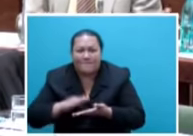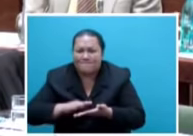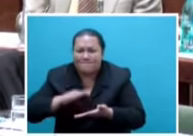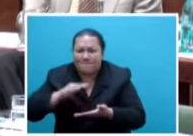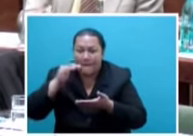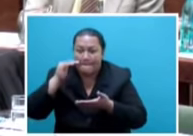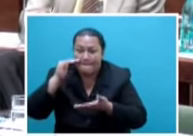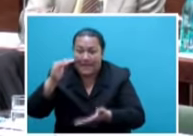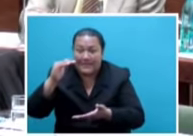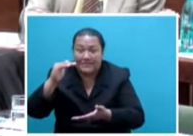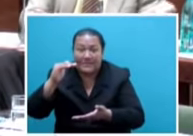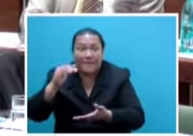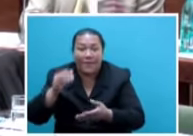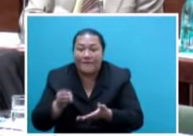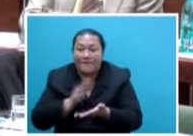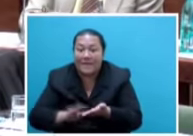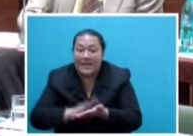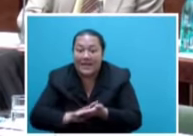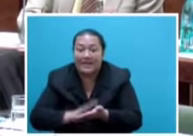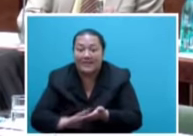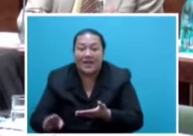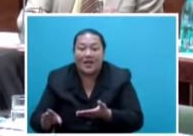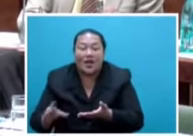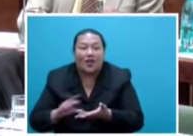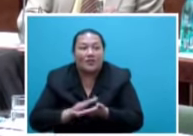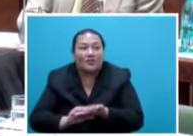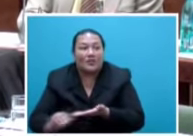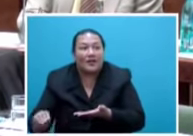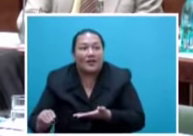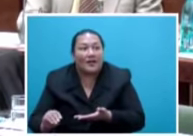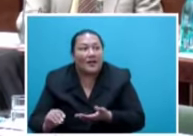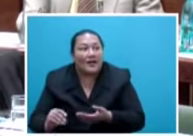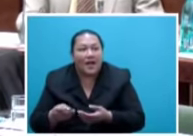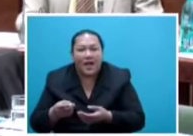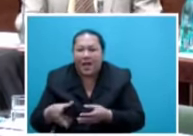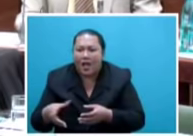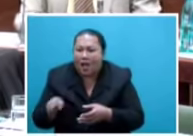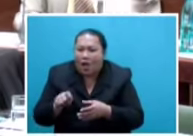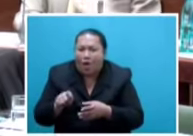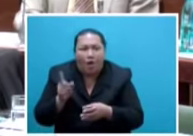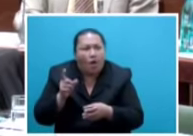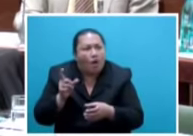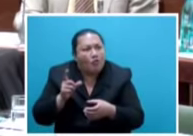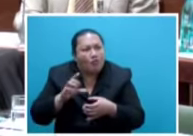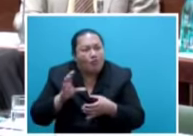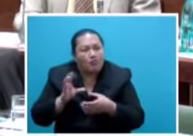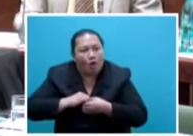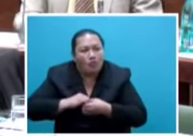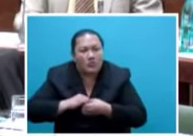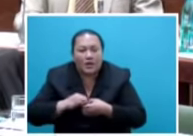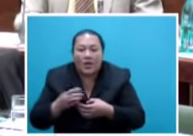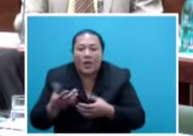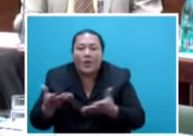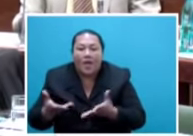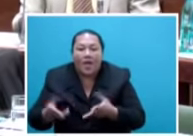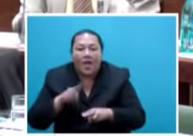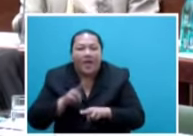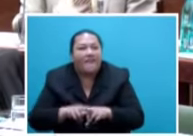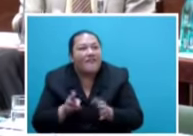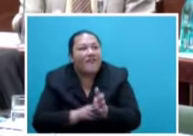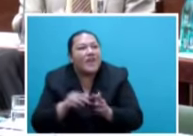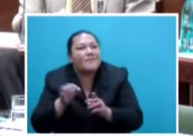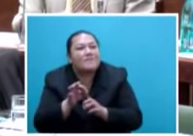billion, and the majority of borrowing will be local, obviously from FNPF, through bonds and promissory notes, as well as through the sale